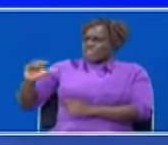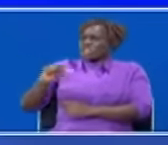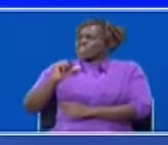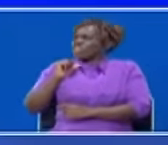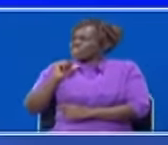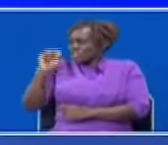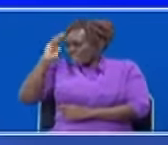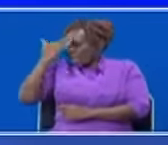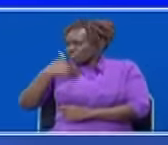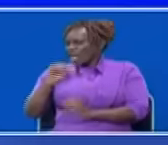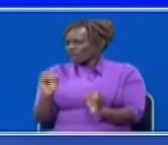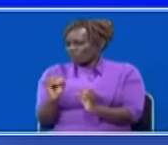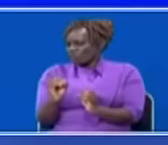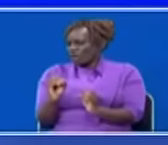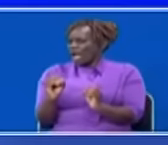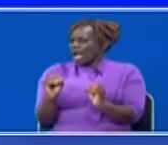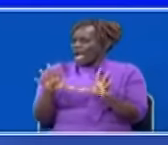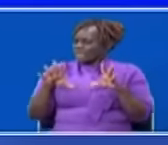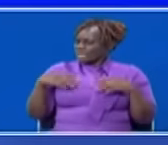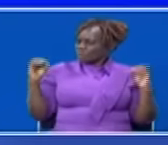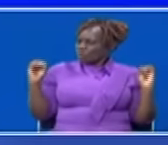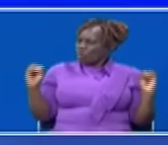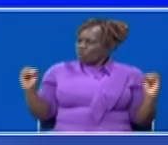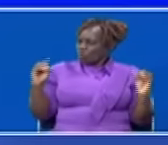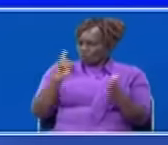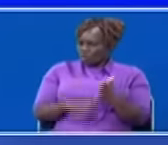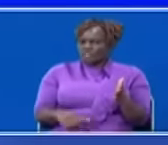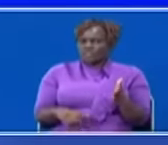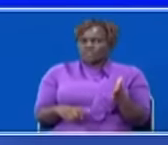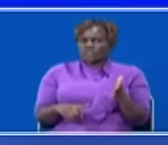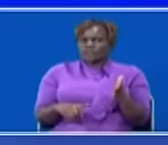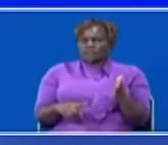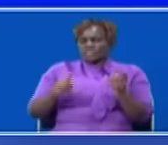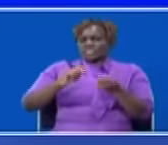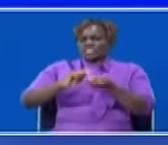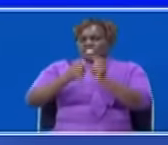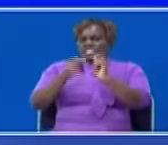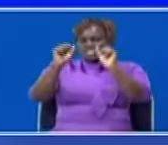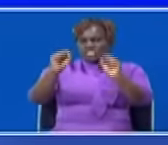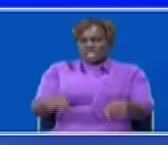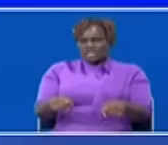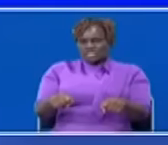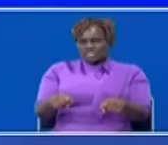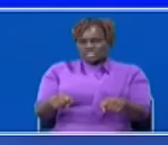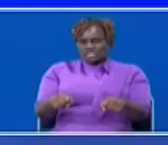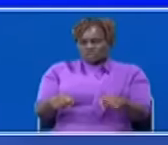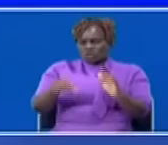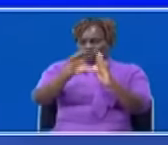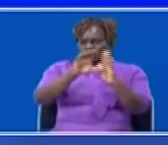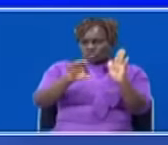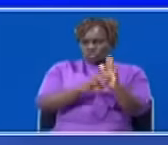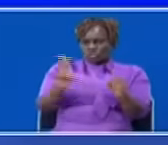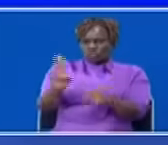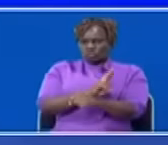in doubt. What I do not agree with, that you can reform a constitutional organ